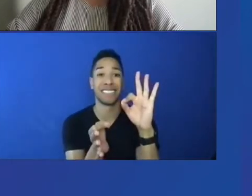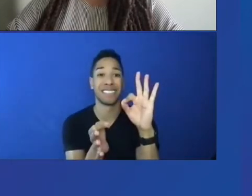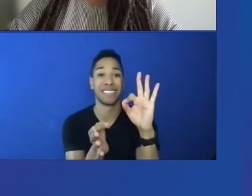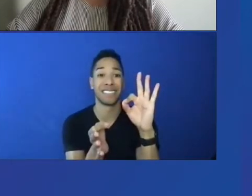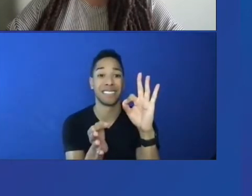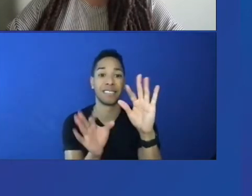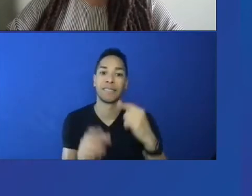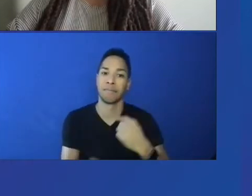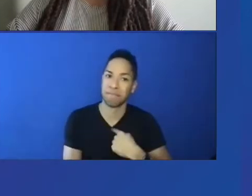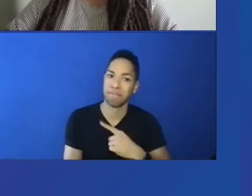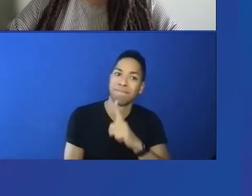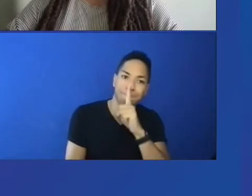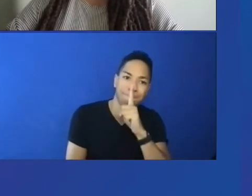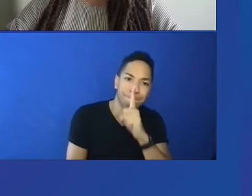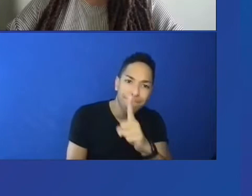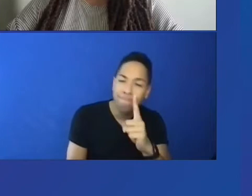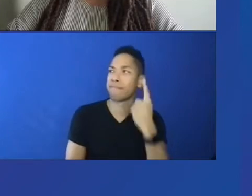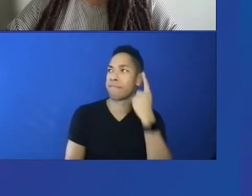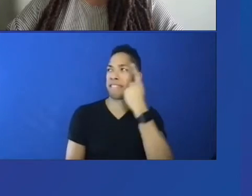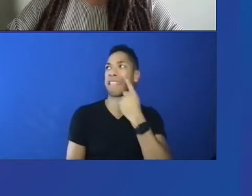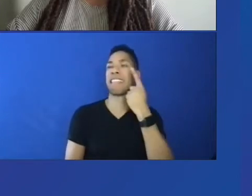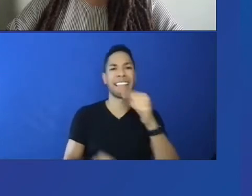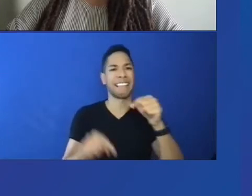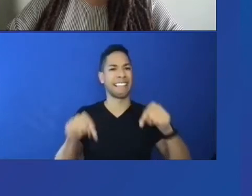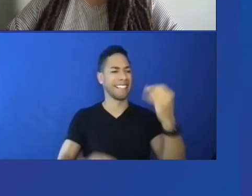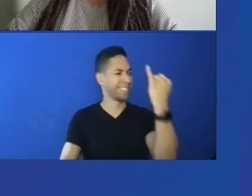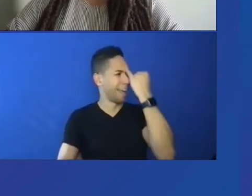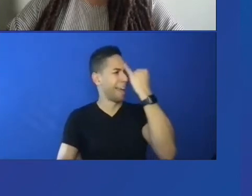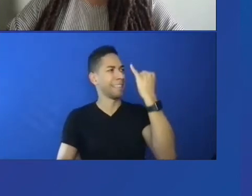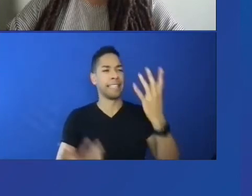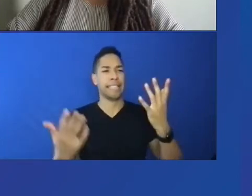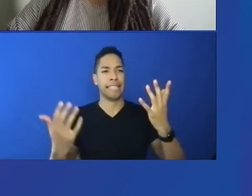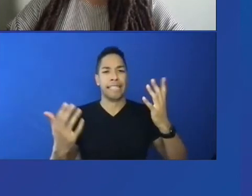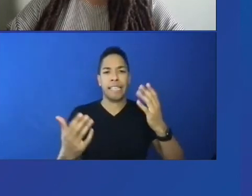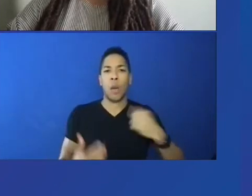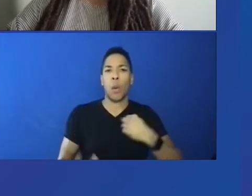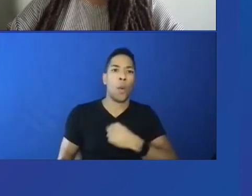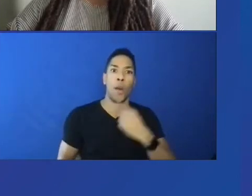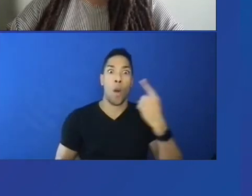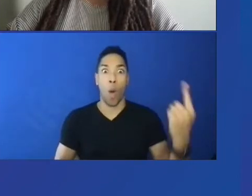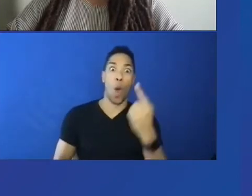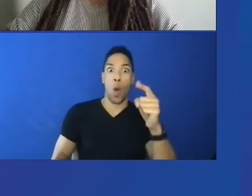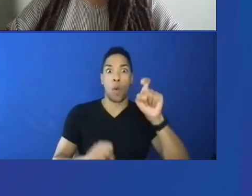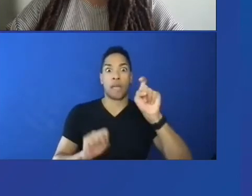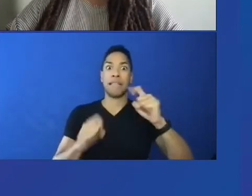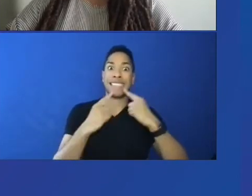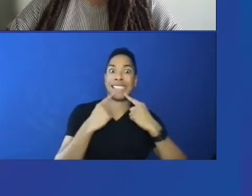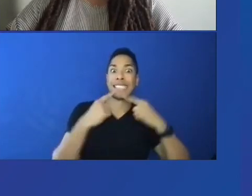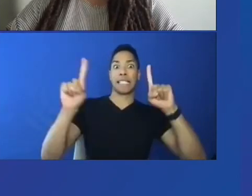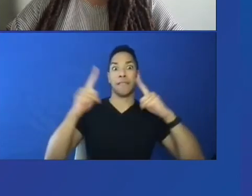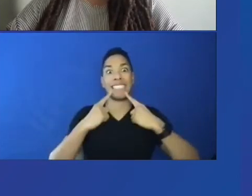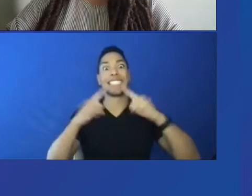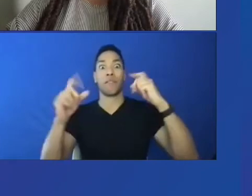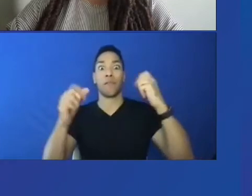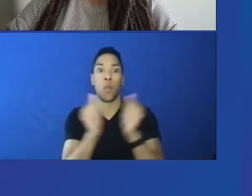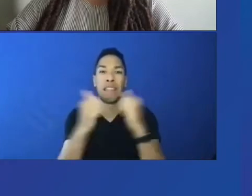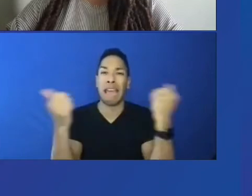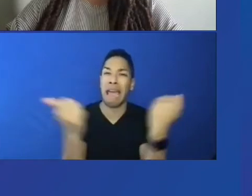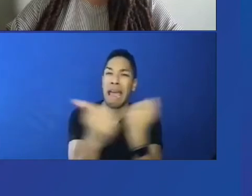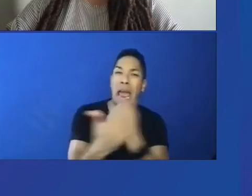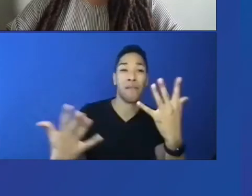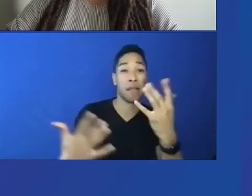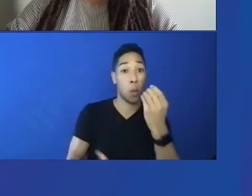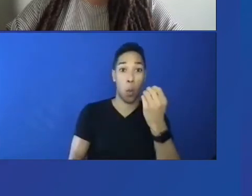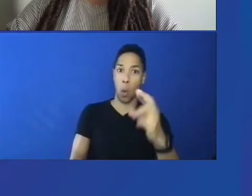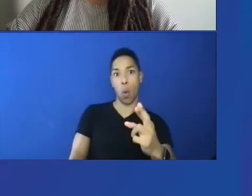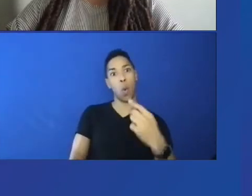And I really think that, again, this idea that we always have to be successful at every turn or else